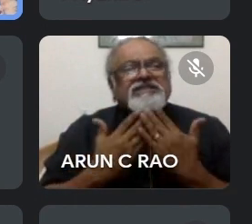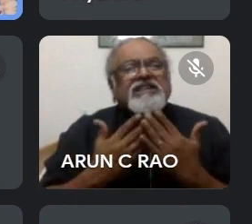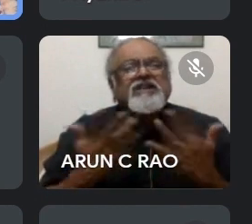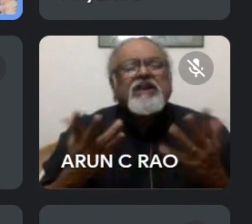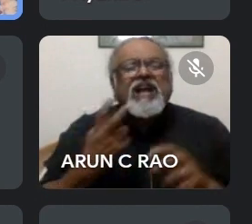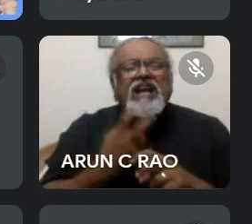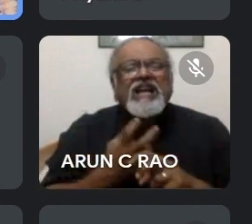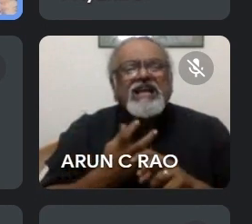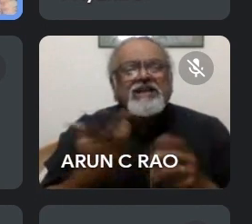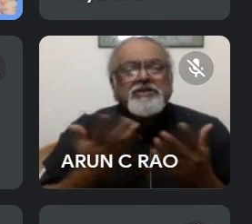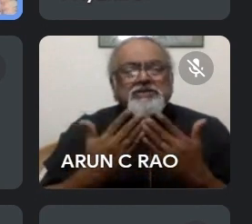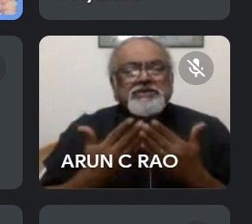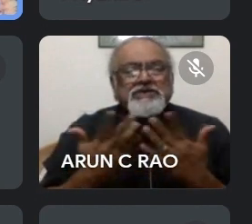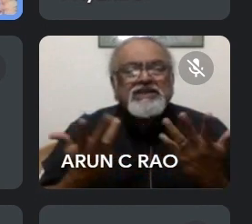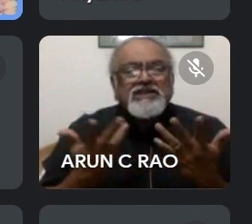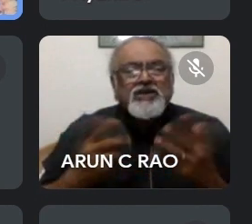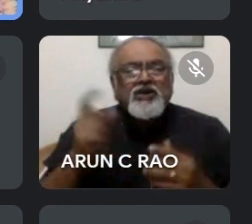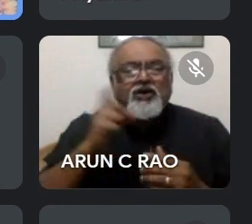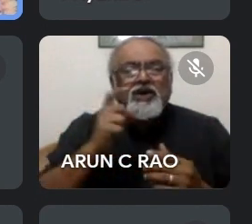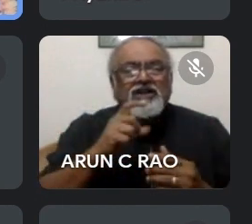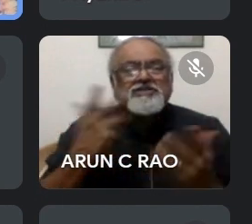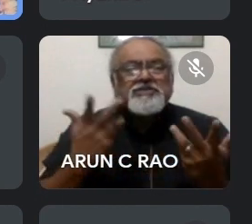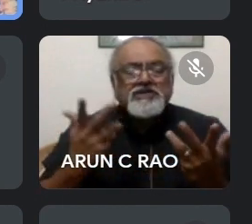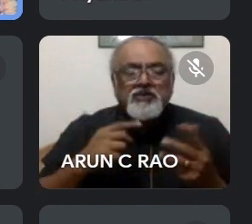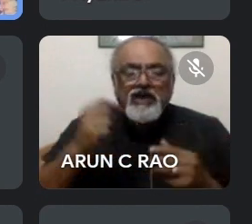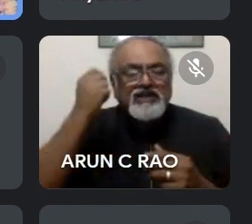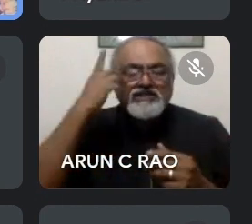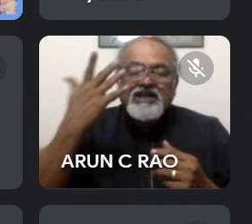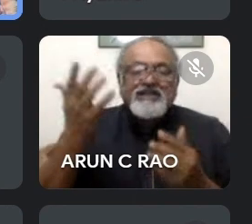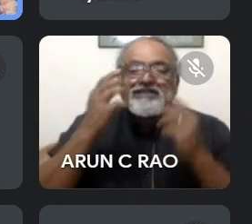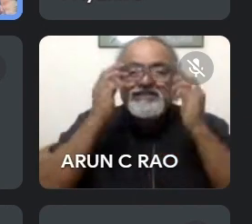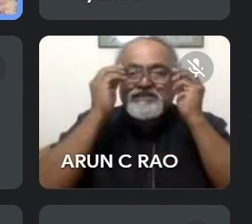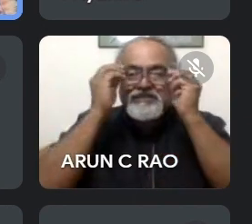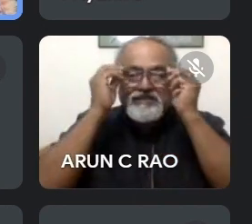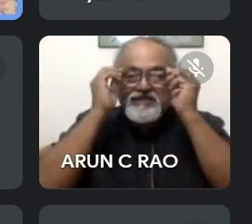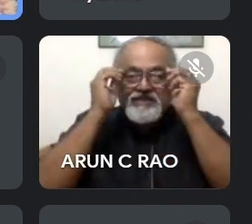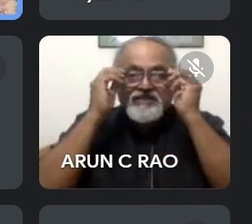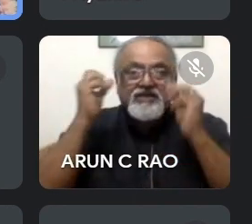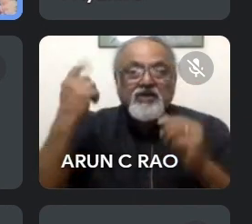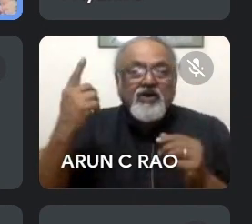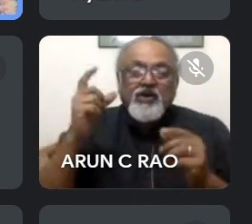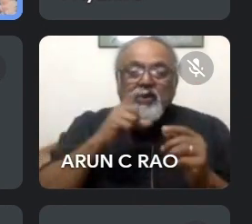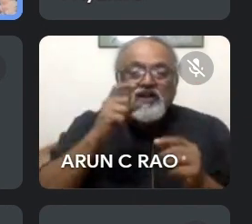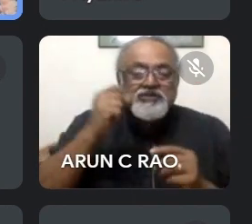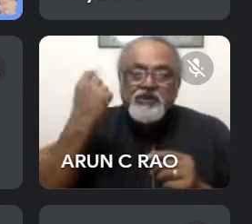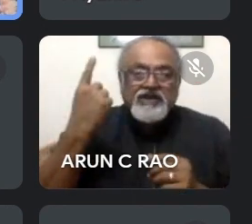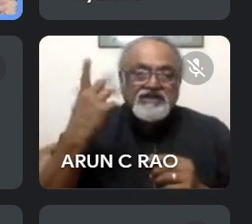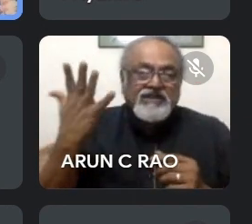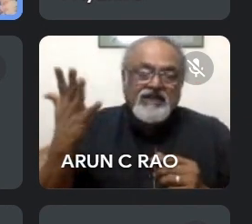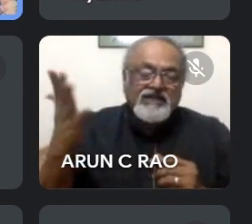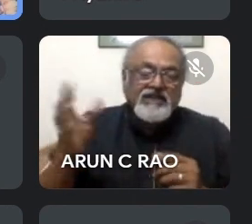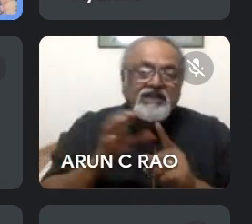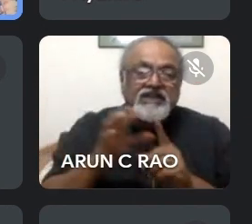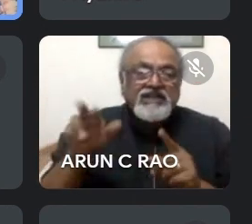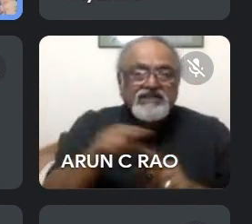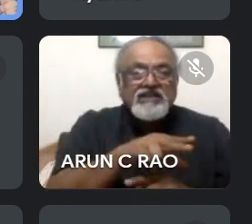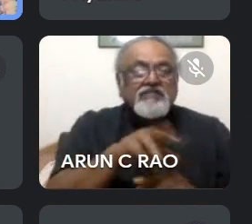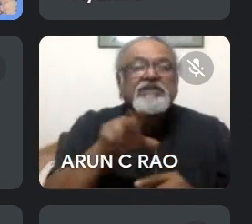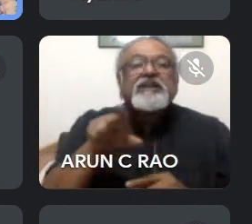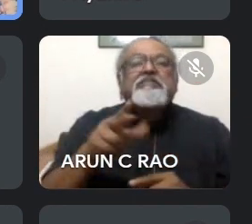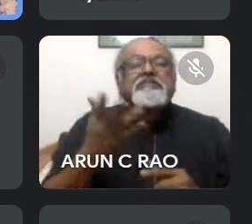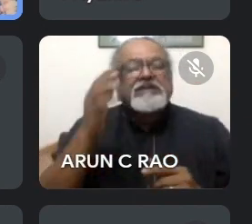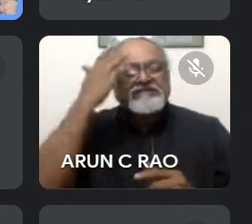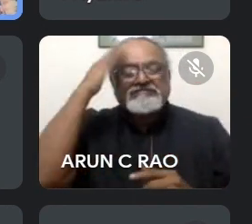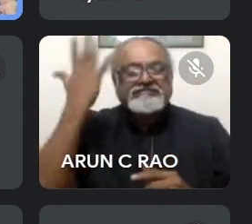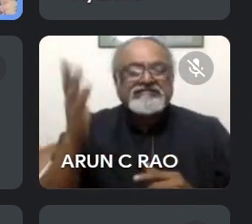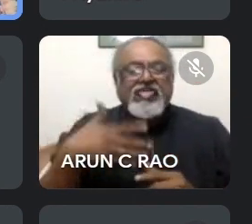for me. My college was not really understanding like he's dyslexic or something like that. And then later, my parents thought, okay,